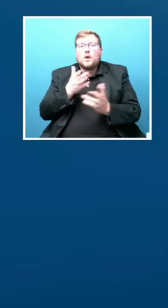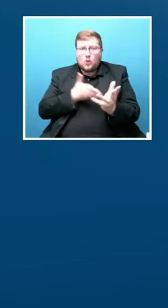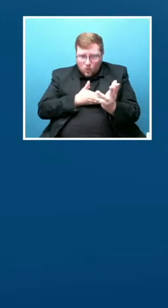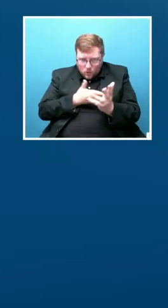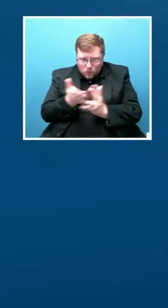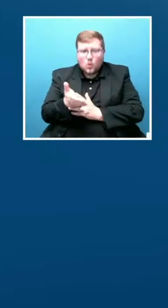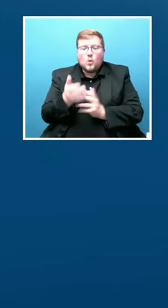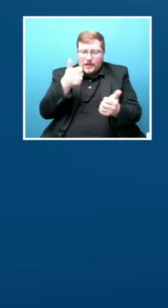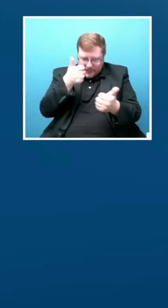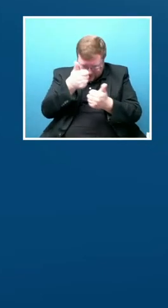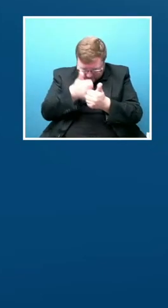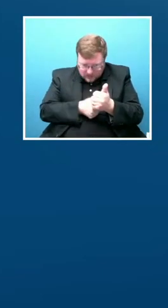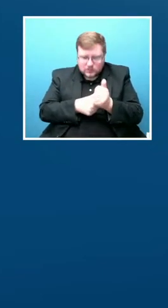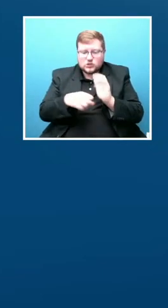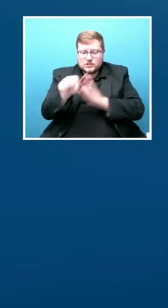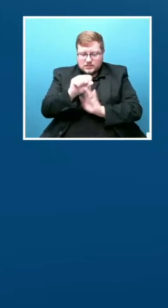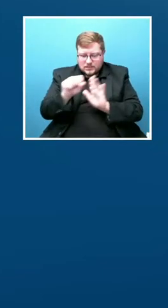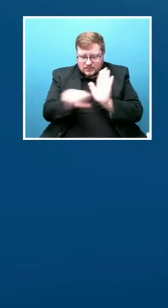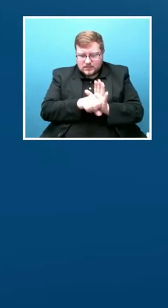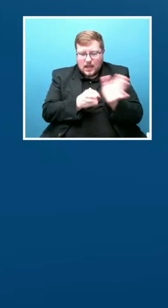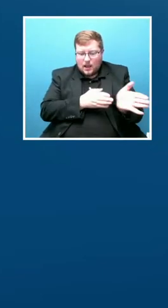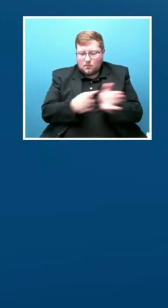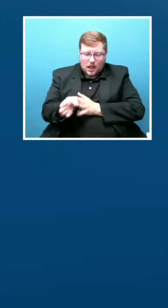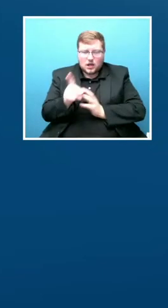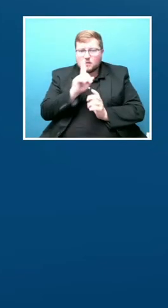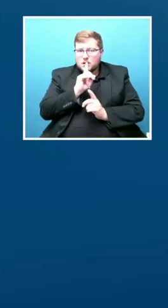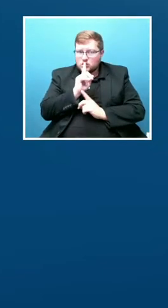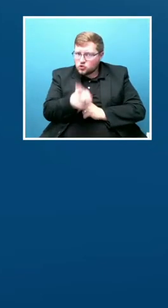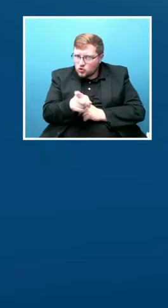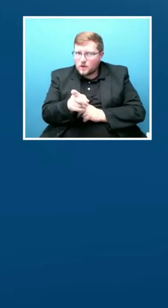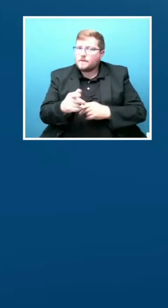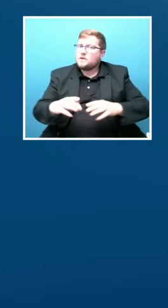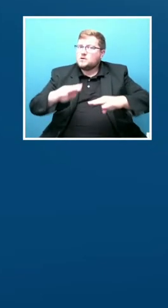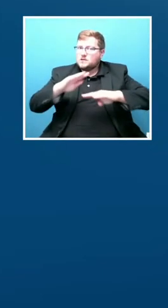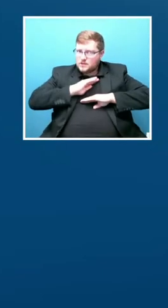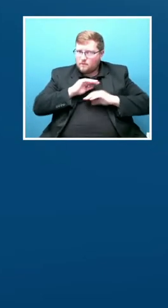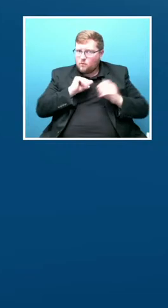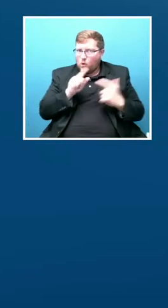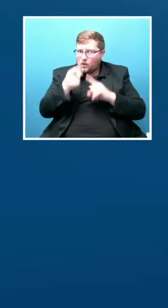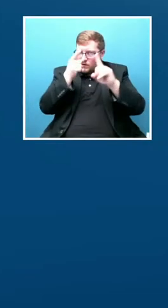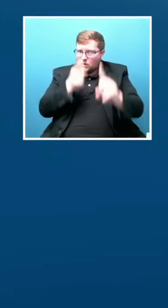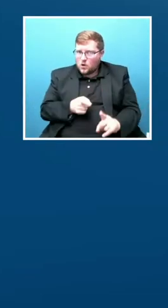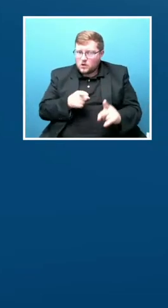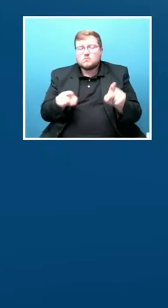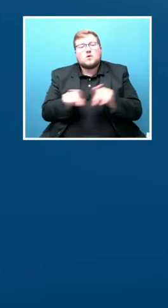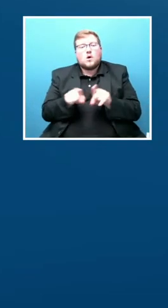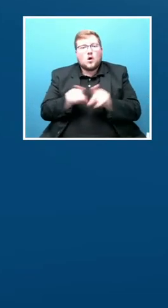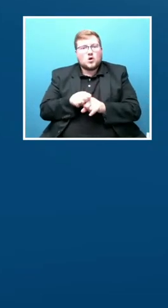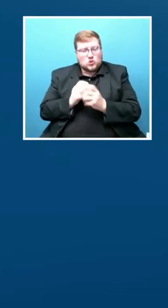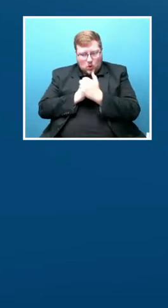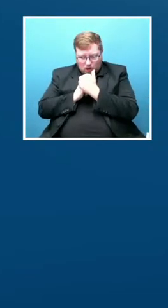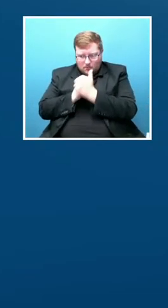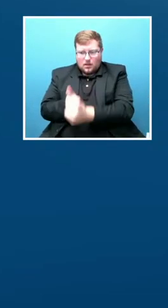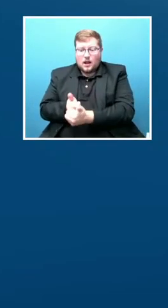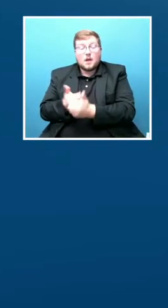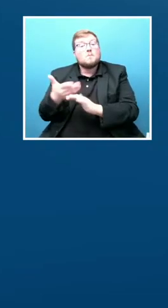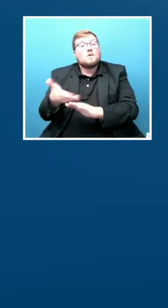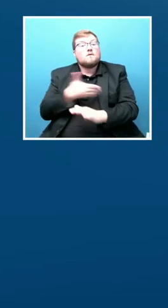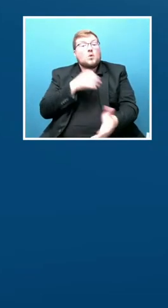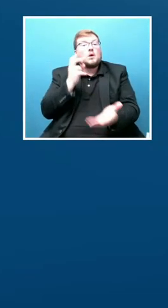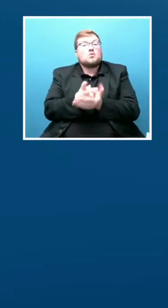state party's plan to ensure that they are meeting the goals and that they are compliant before we can approve their